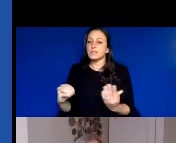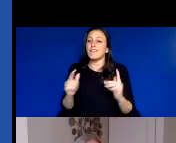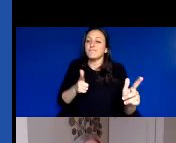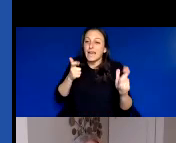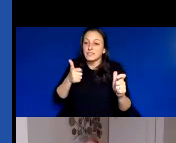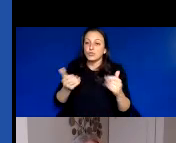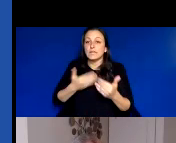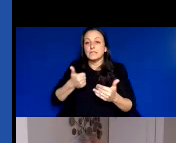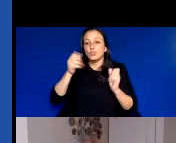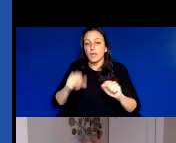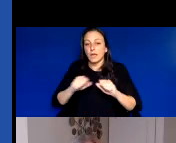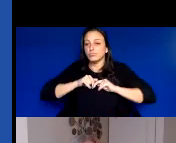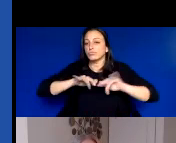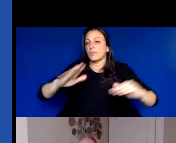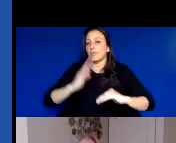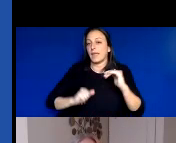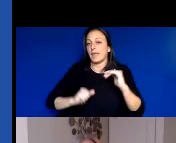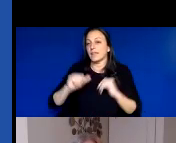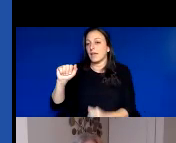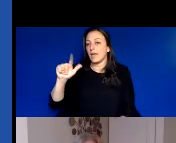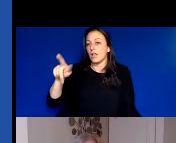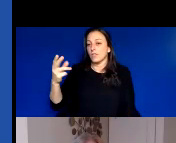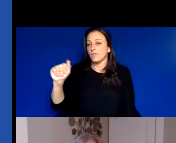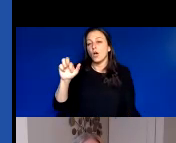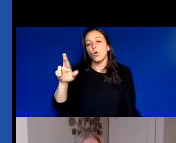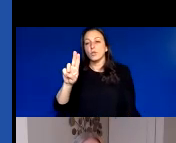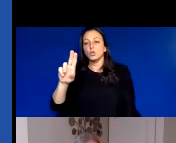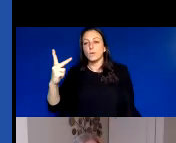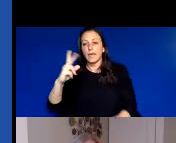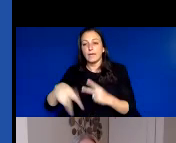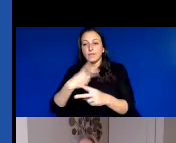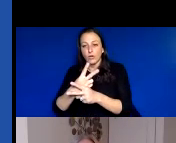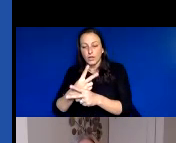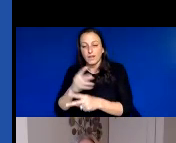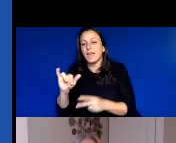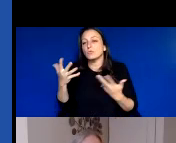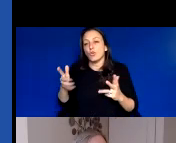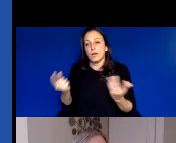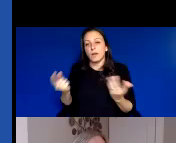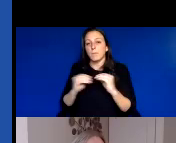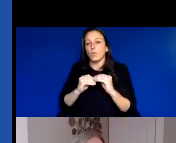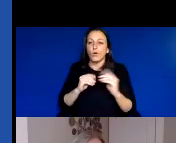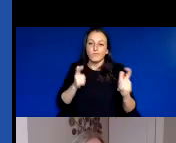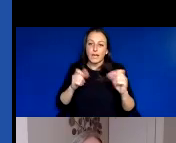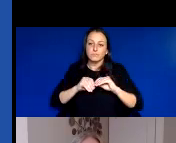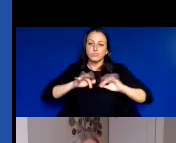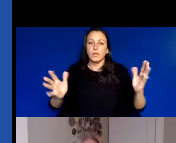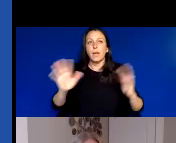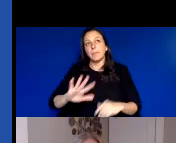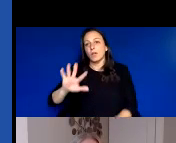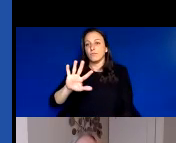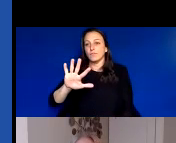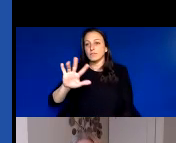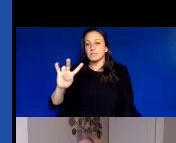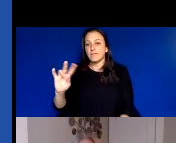Alpha variant or the UK variant. And that Alpha or UK variant was already more transmissible, probably about 50% more